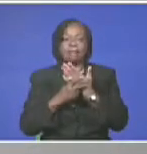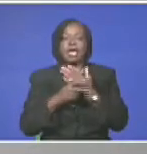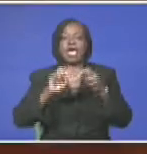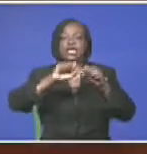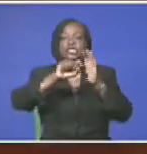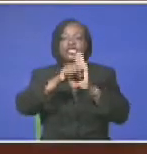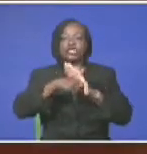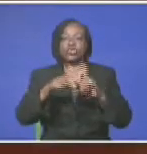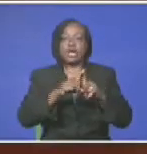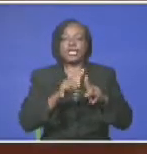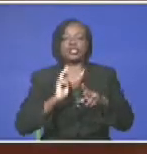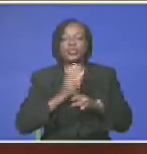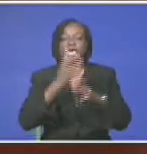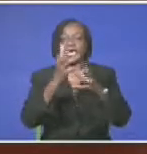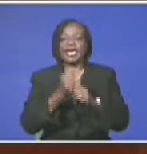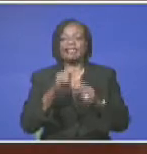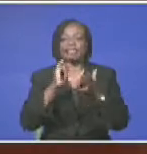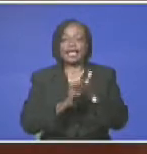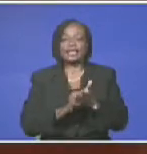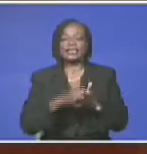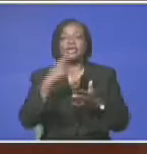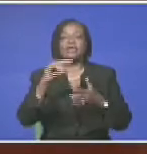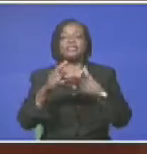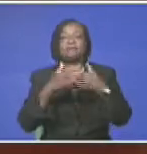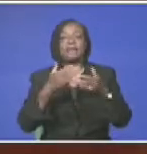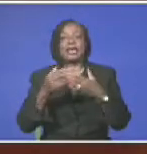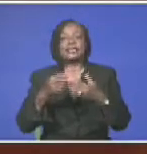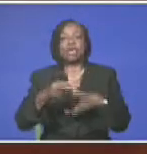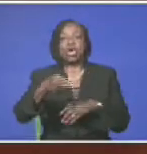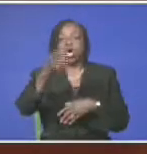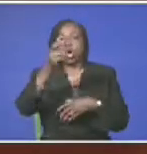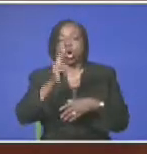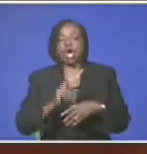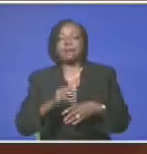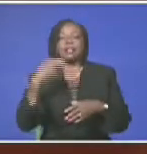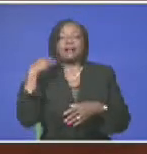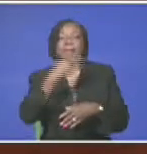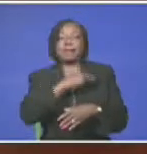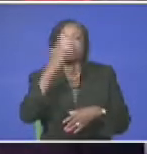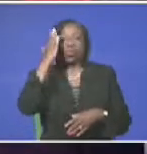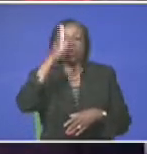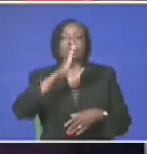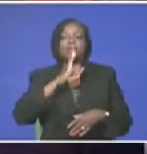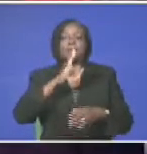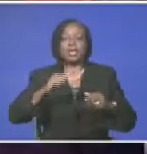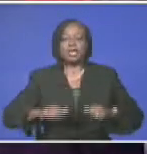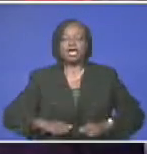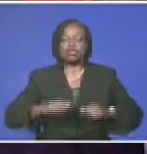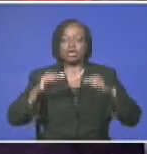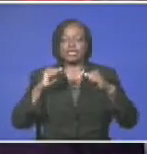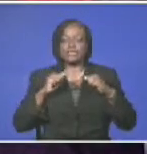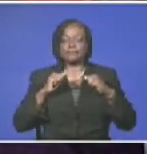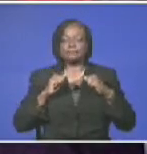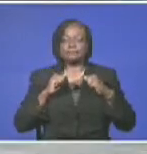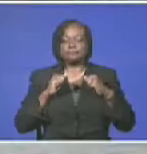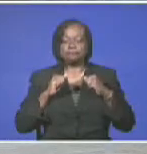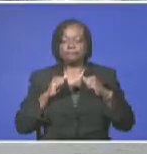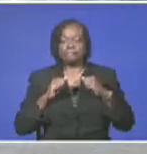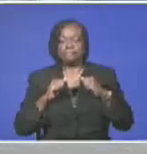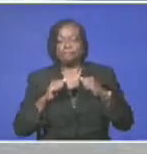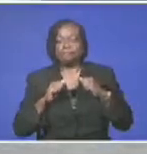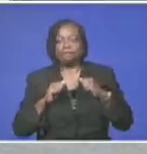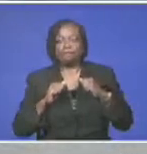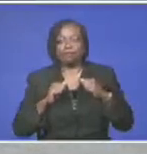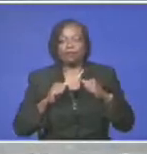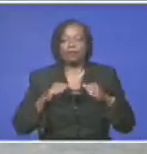soon as we get that, sir, the matter, honorable member, will be addressed. Mangrove Key South and Central Andros Member